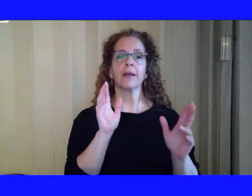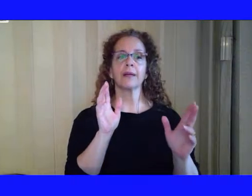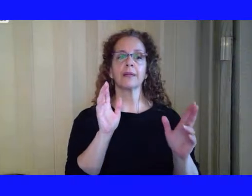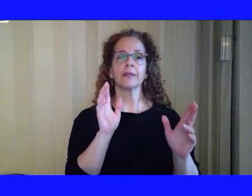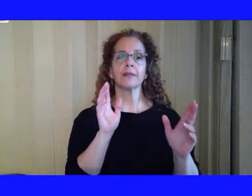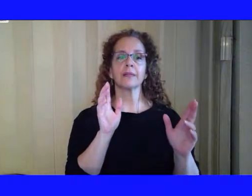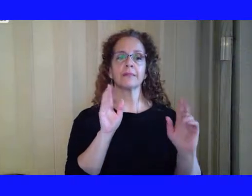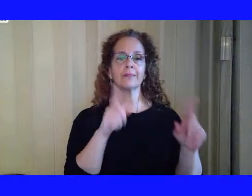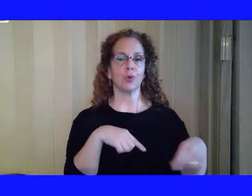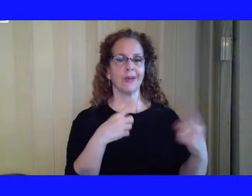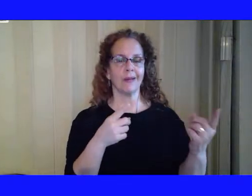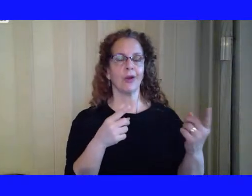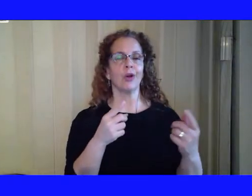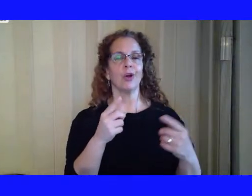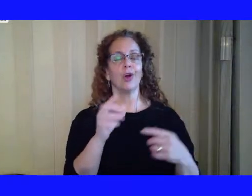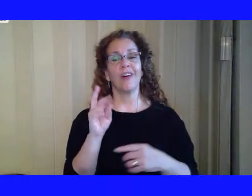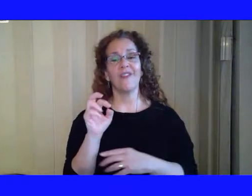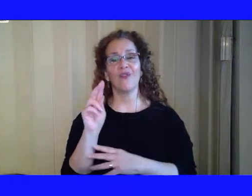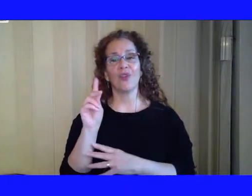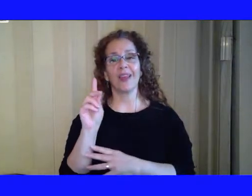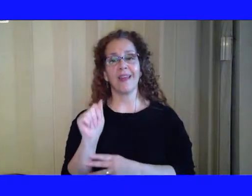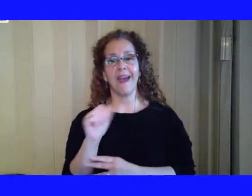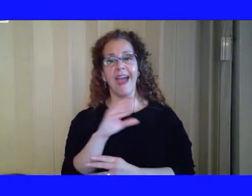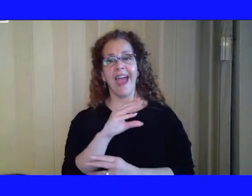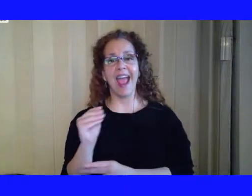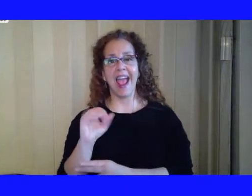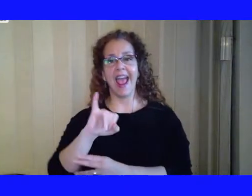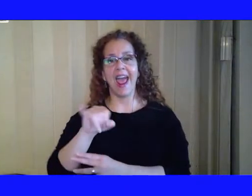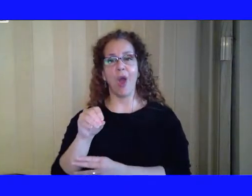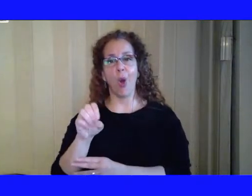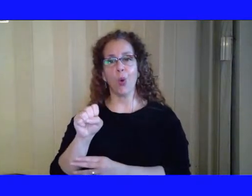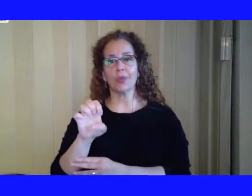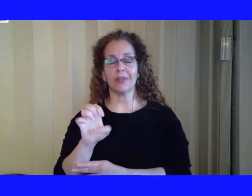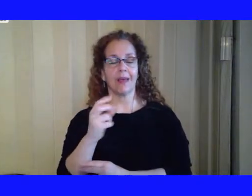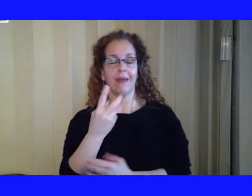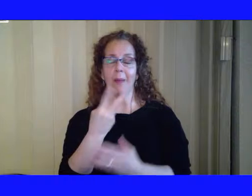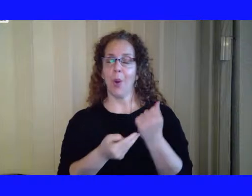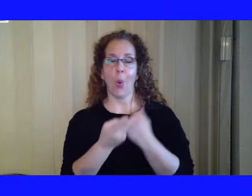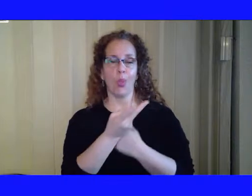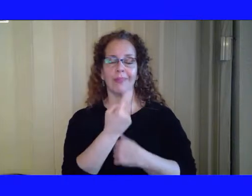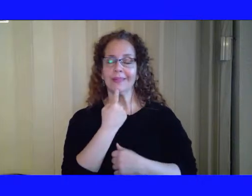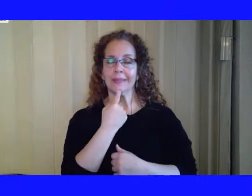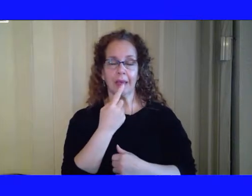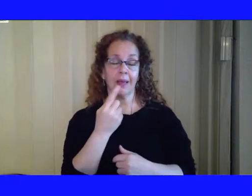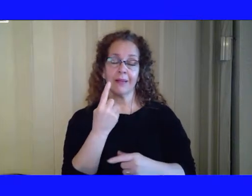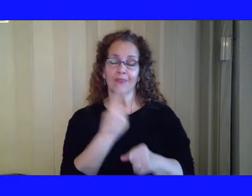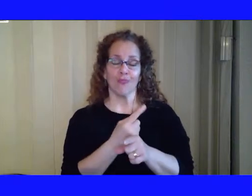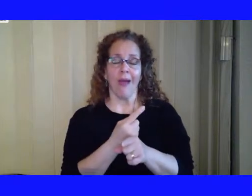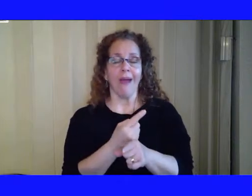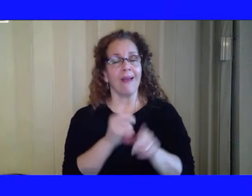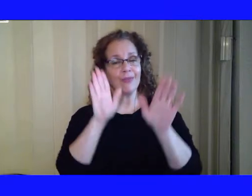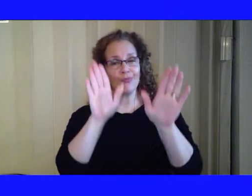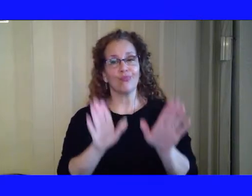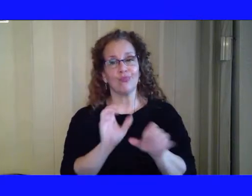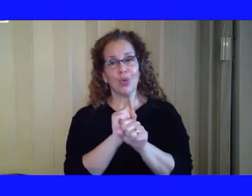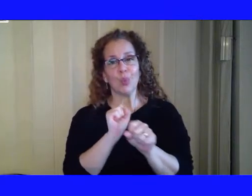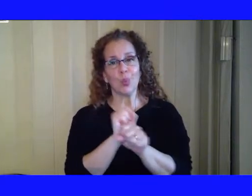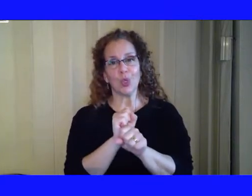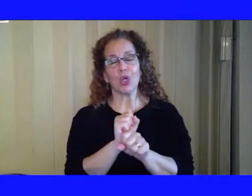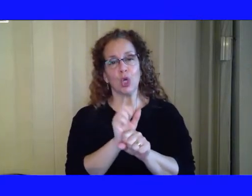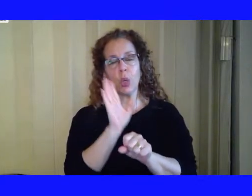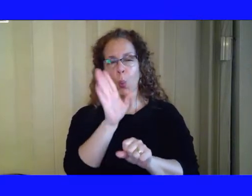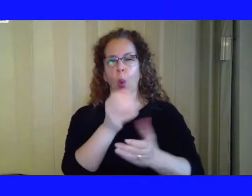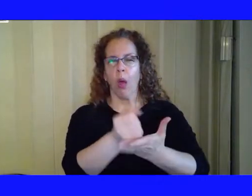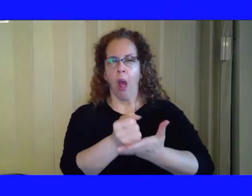Davis, for this report. You're welcome. Thank you. Now we have an update from Blanche Greenfield,